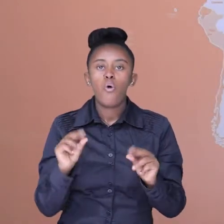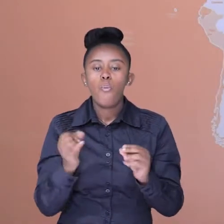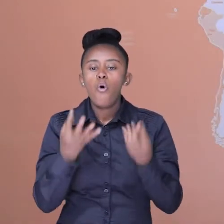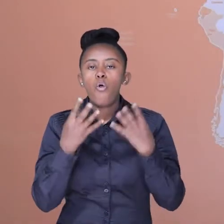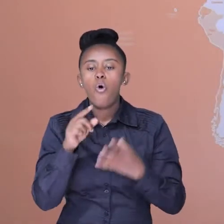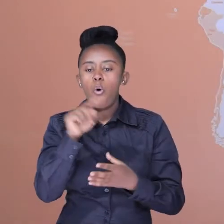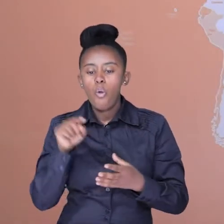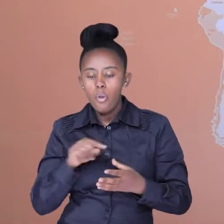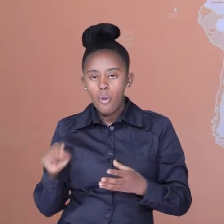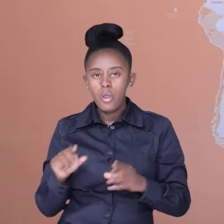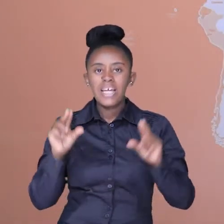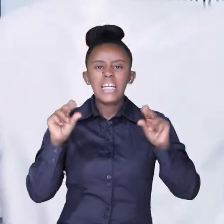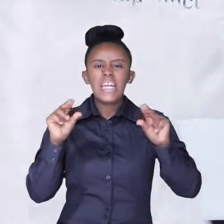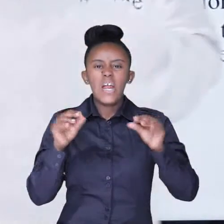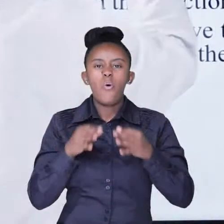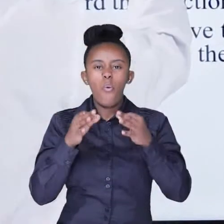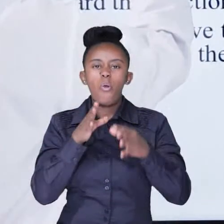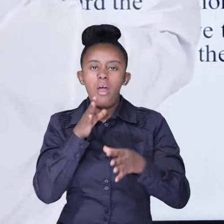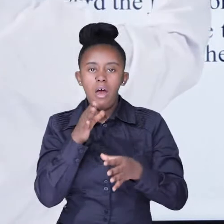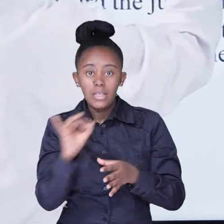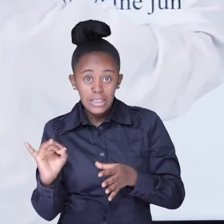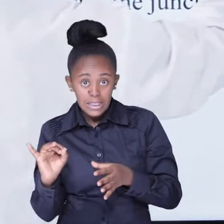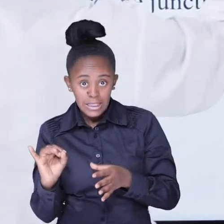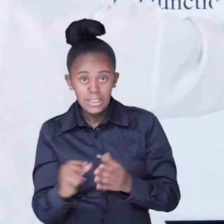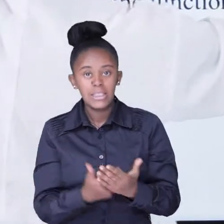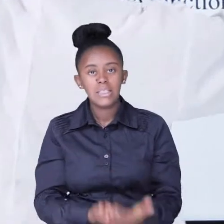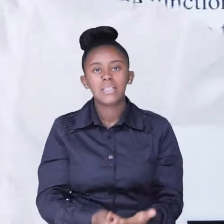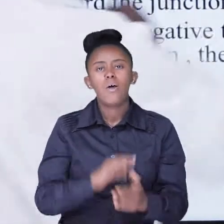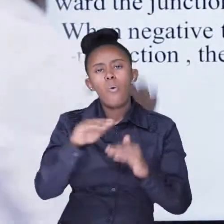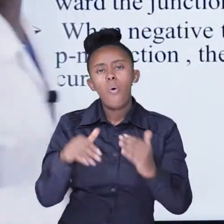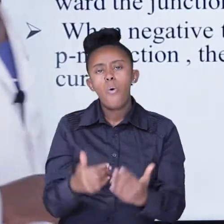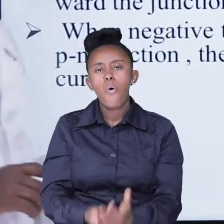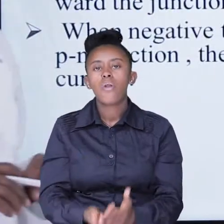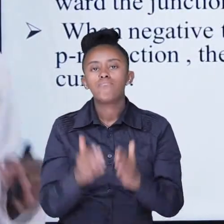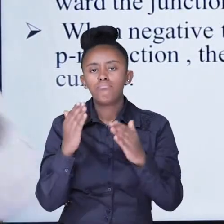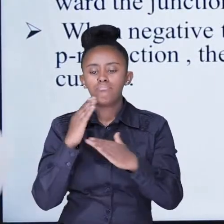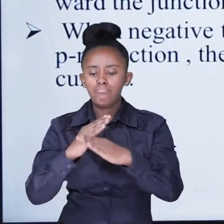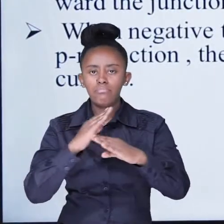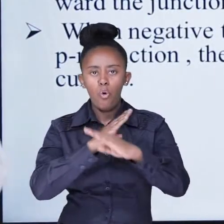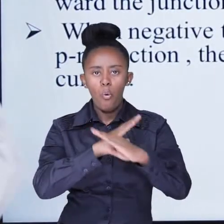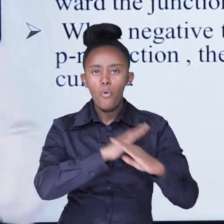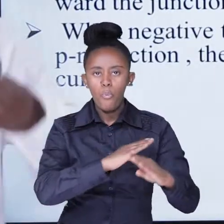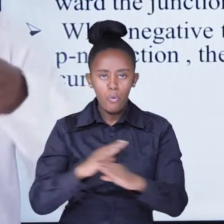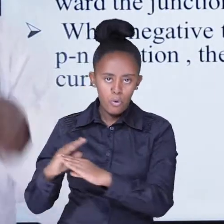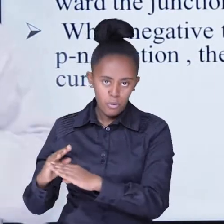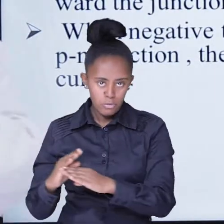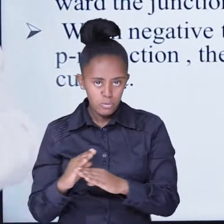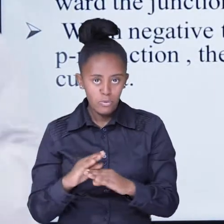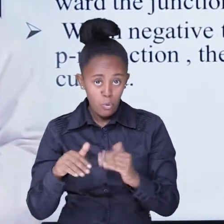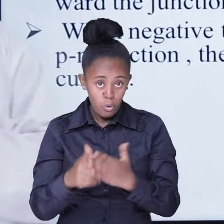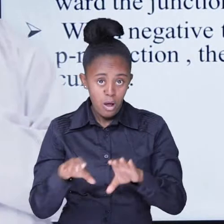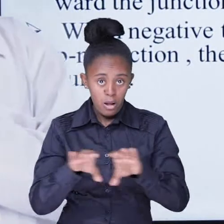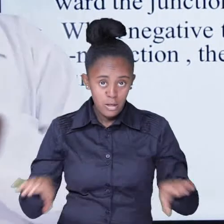it forms non-conducting strip which block all current. As I says, when the